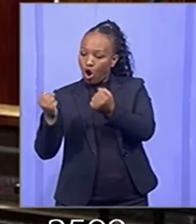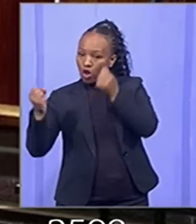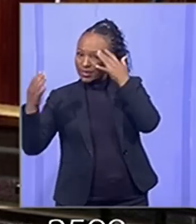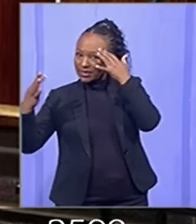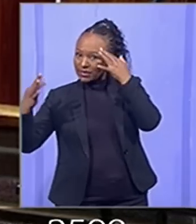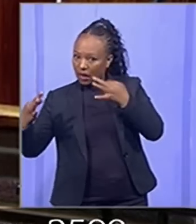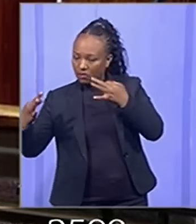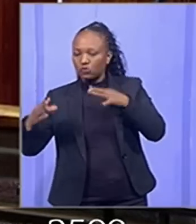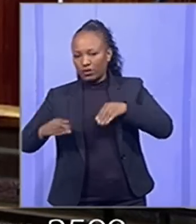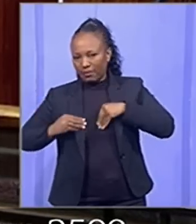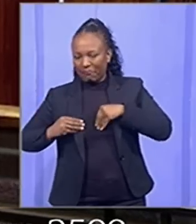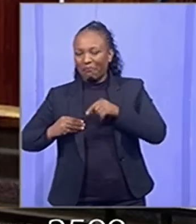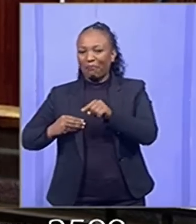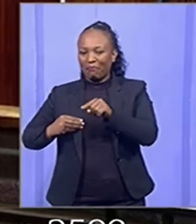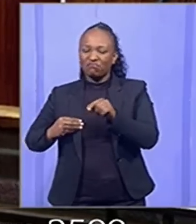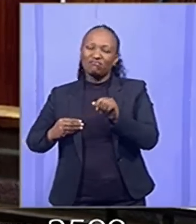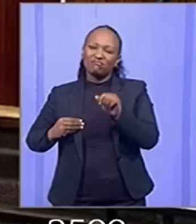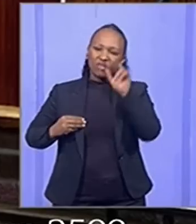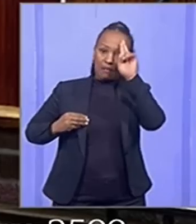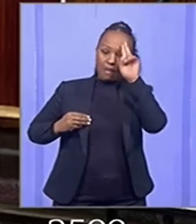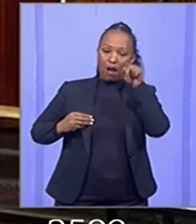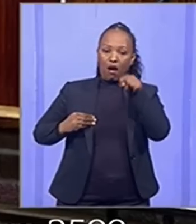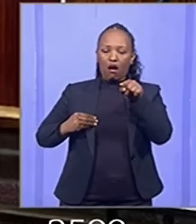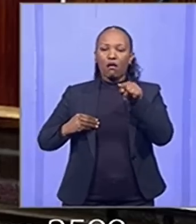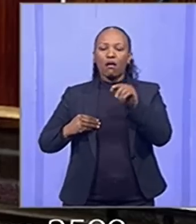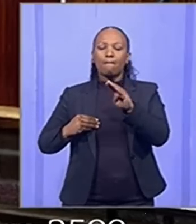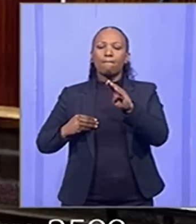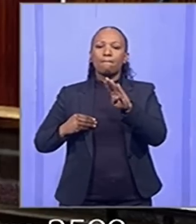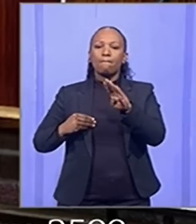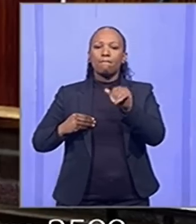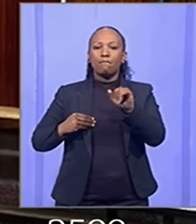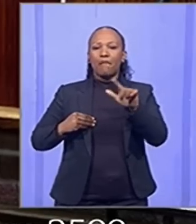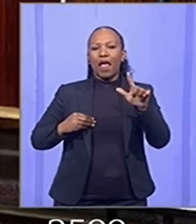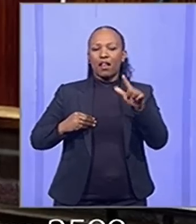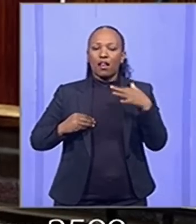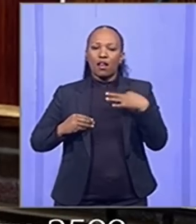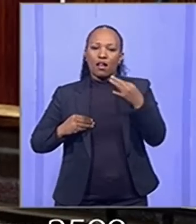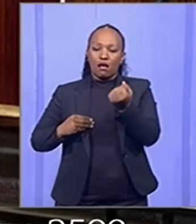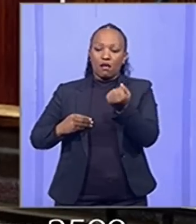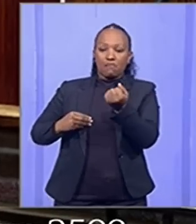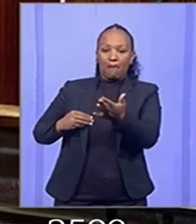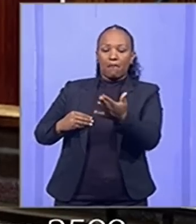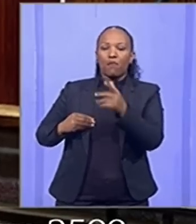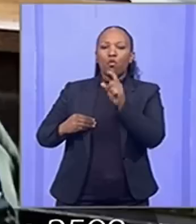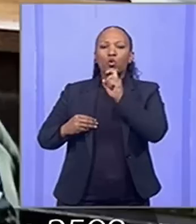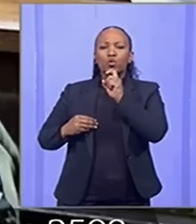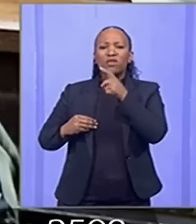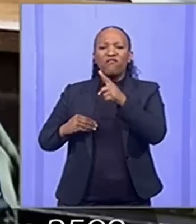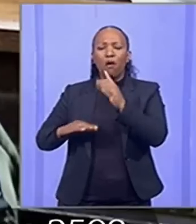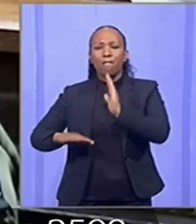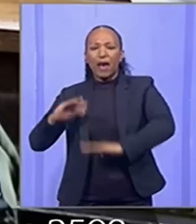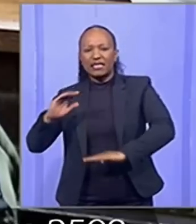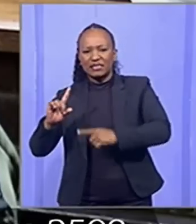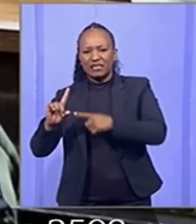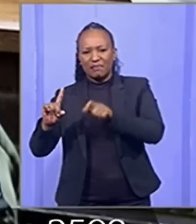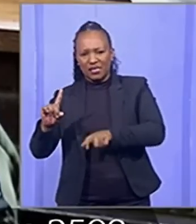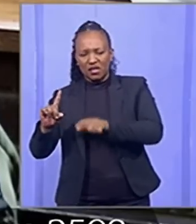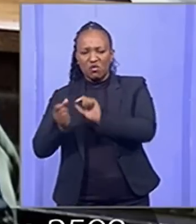must remember that a bail application has never been utilized to punish the